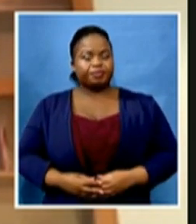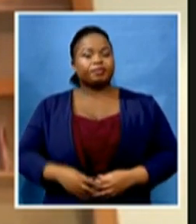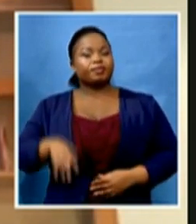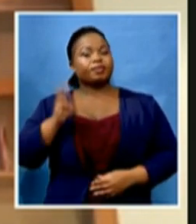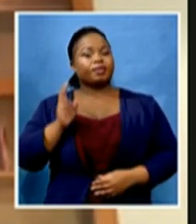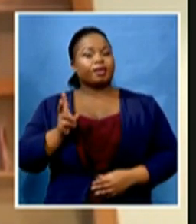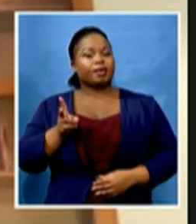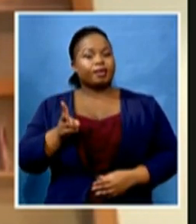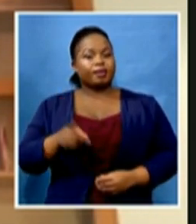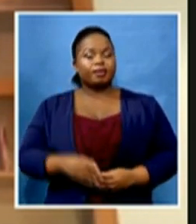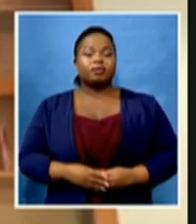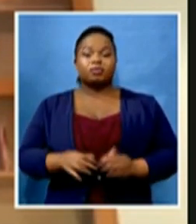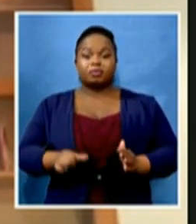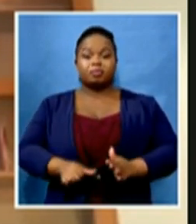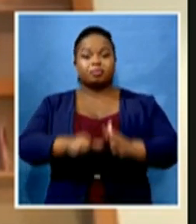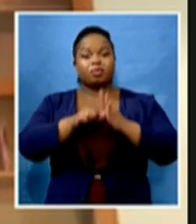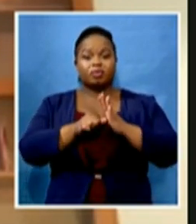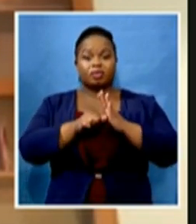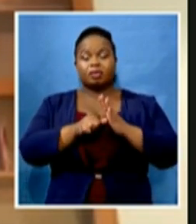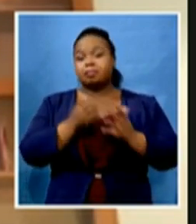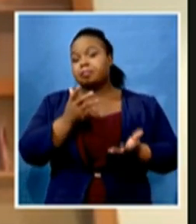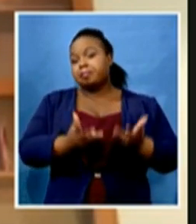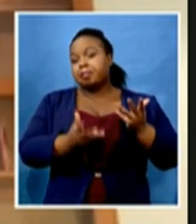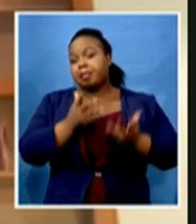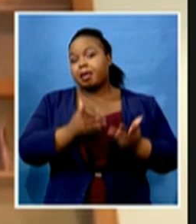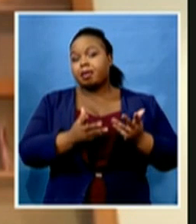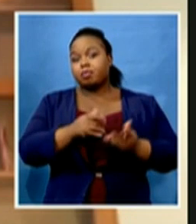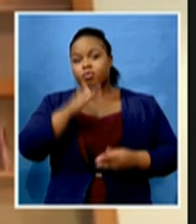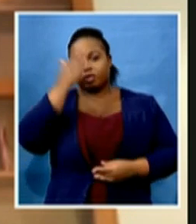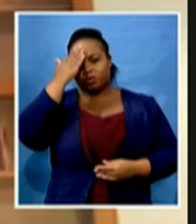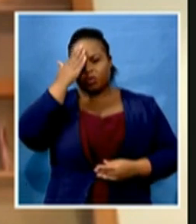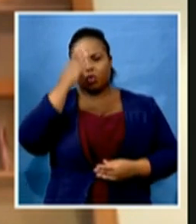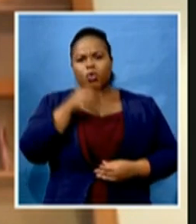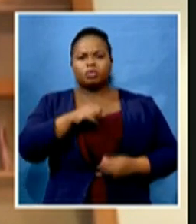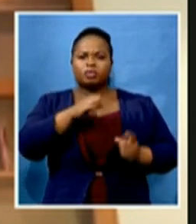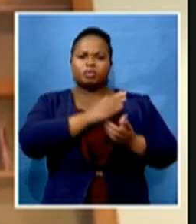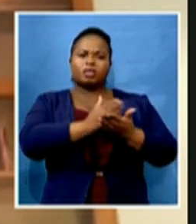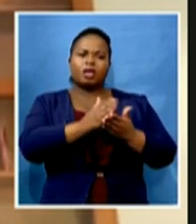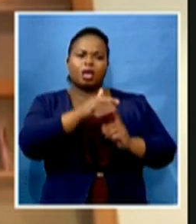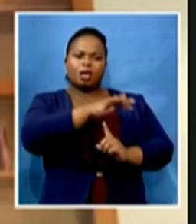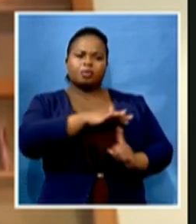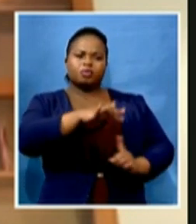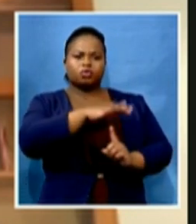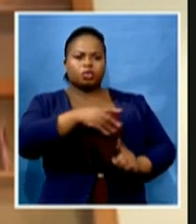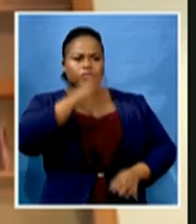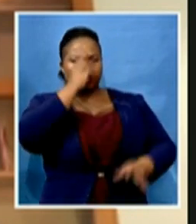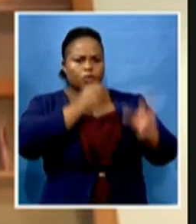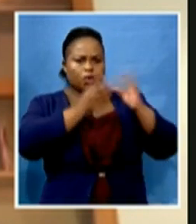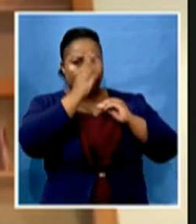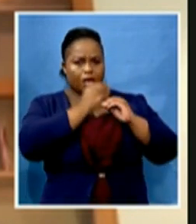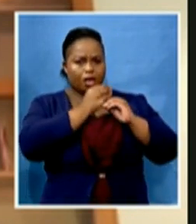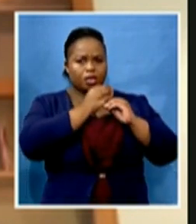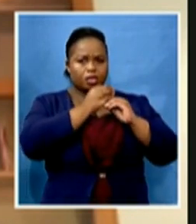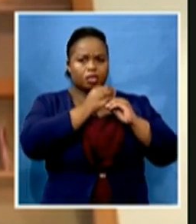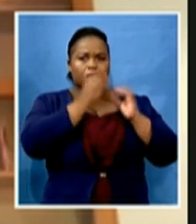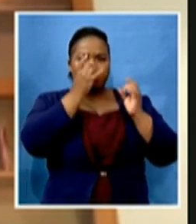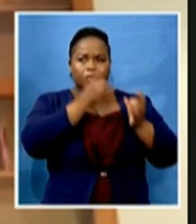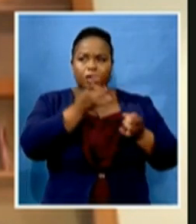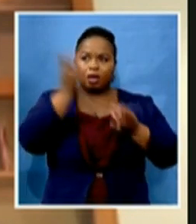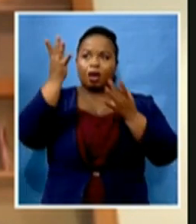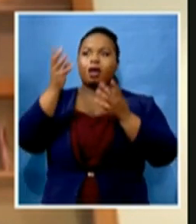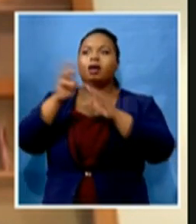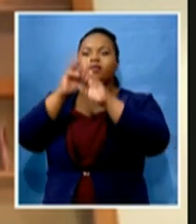situations where we learn, we have lessons which we can share with the world simply because of the uniqueness of our own